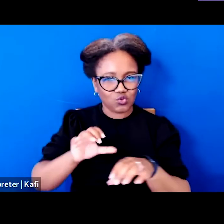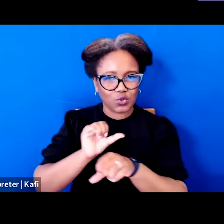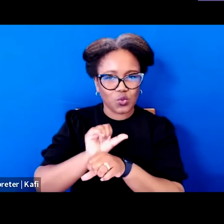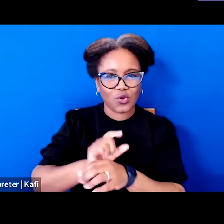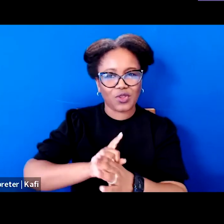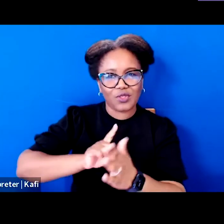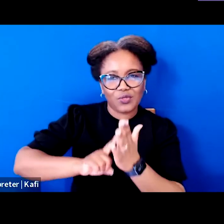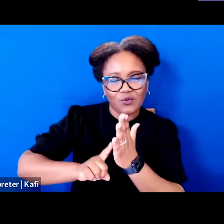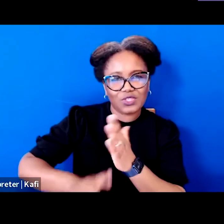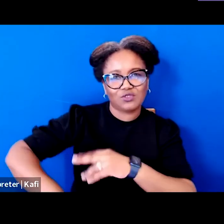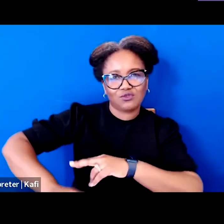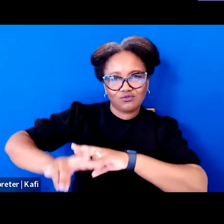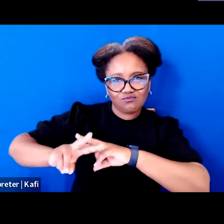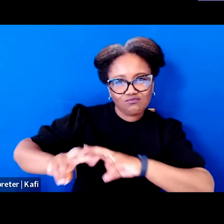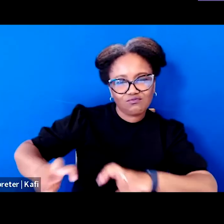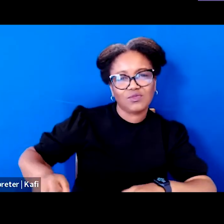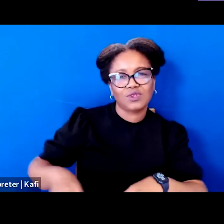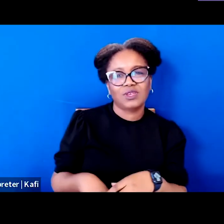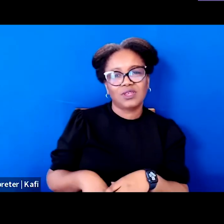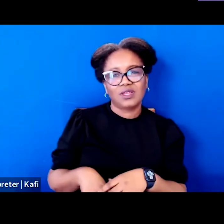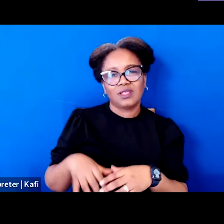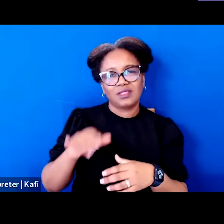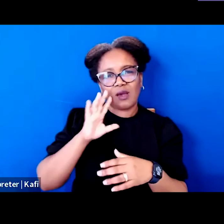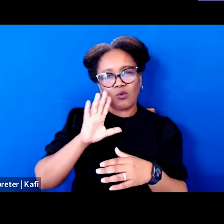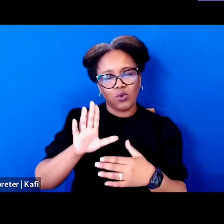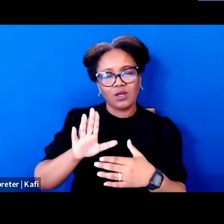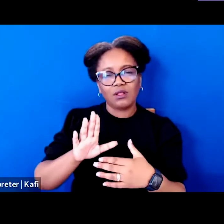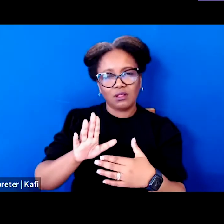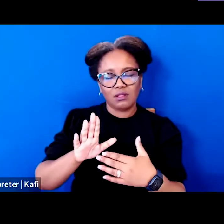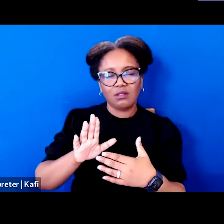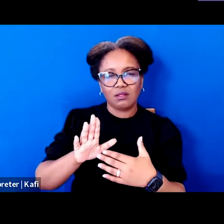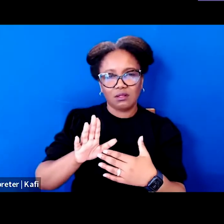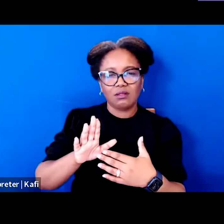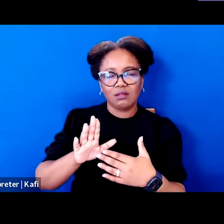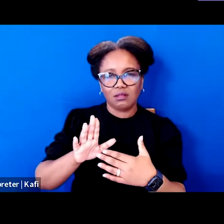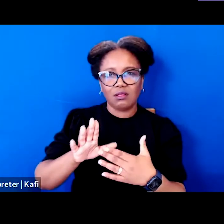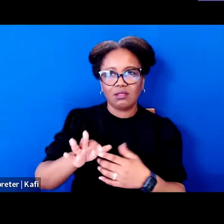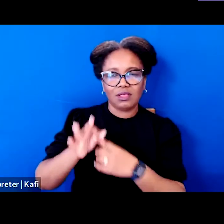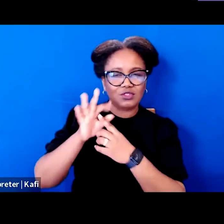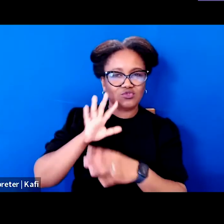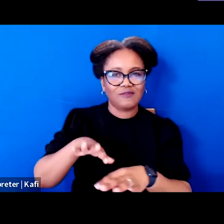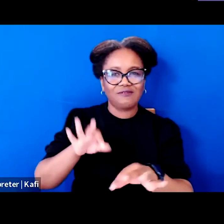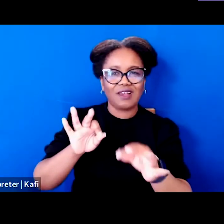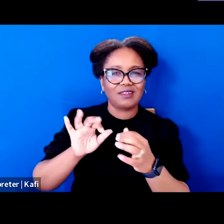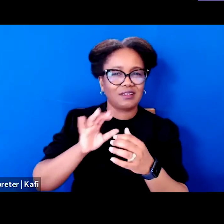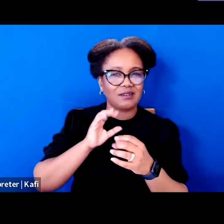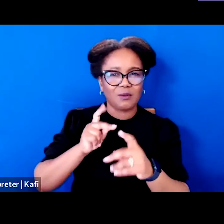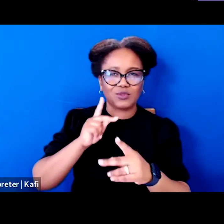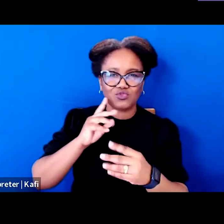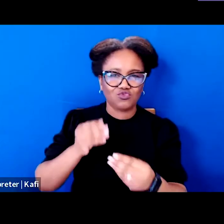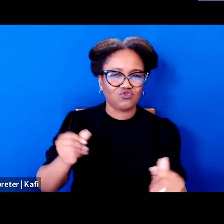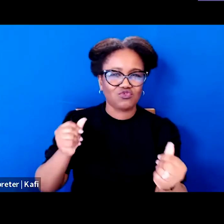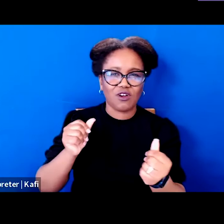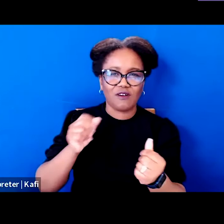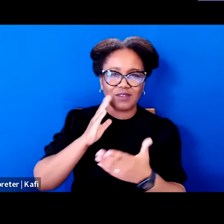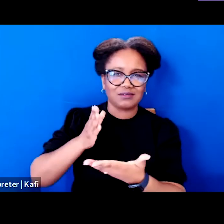people in a country that is now called Canada. And my ancestors don't come from this